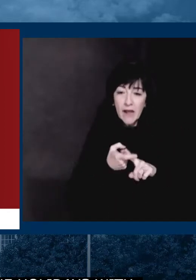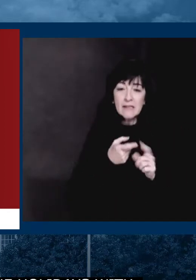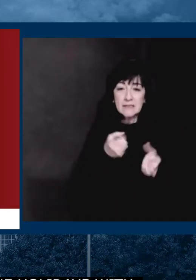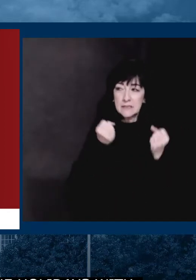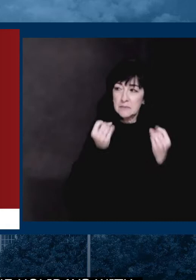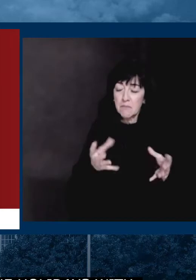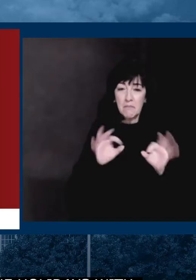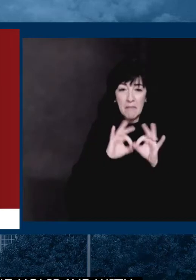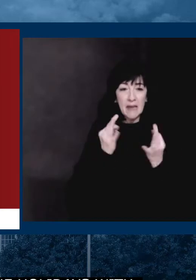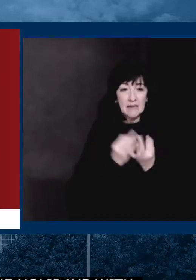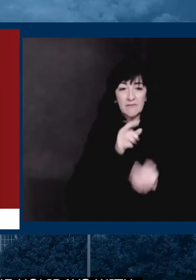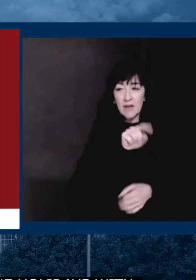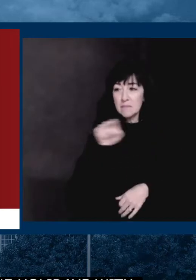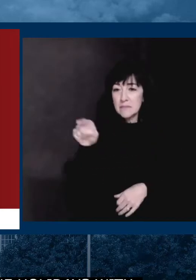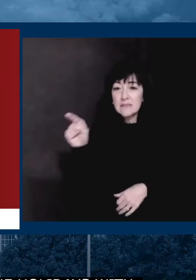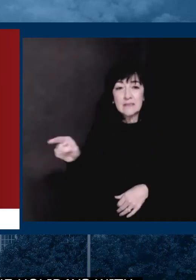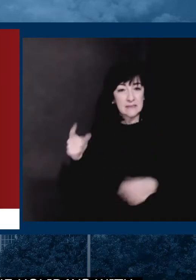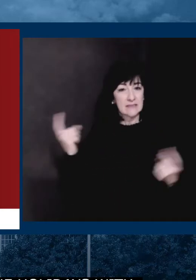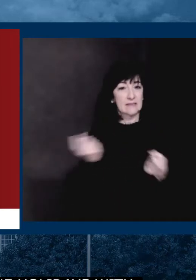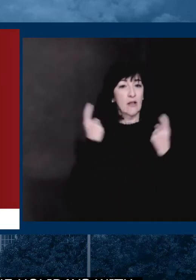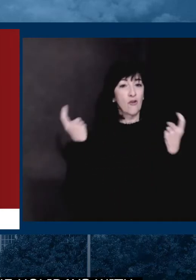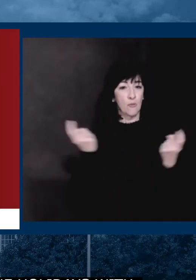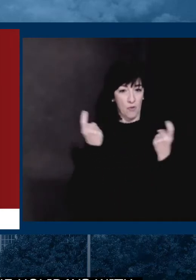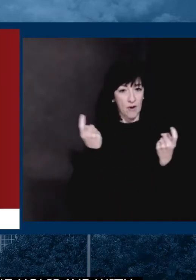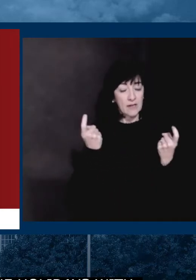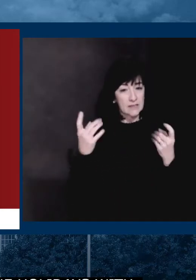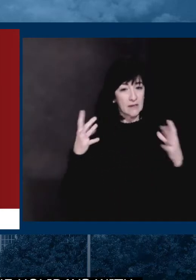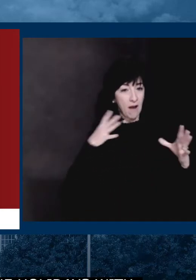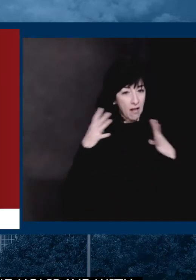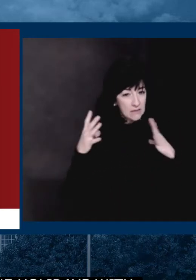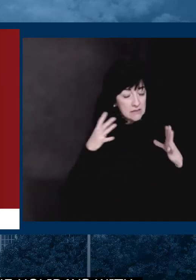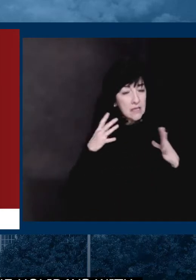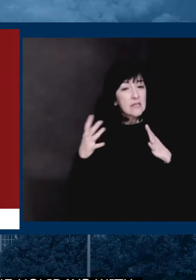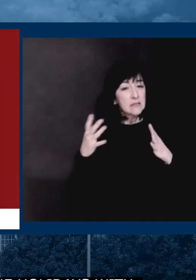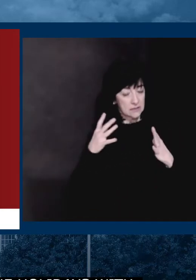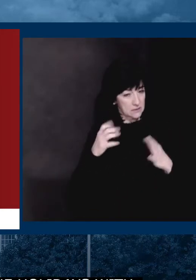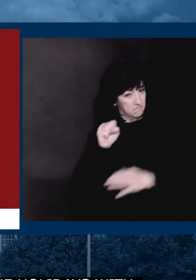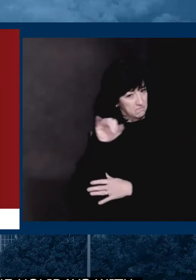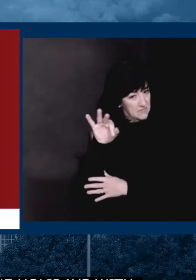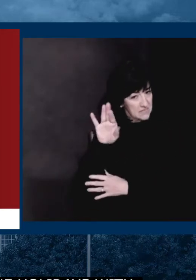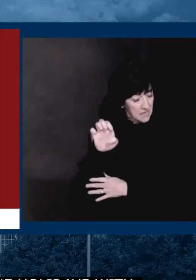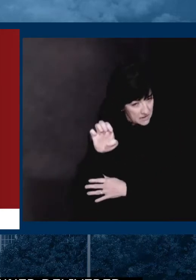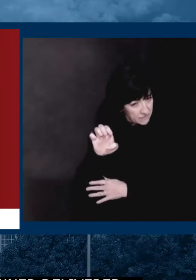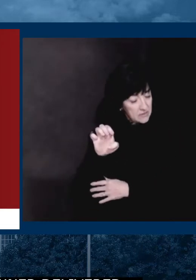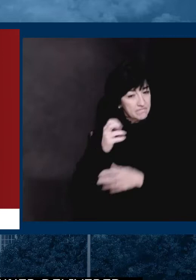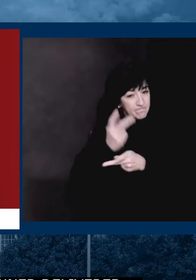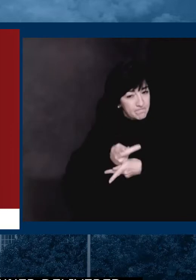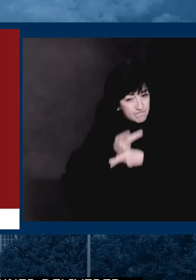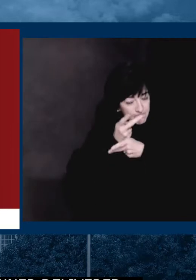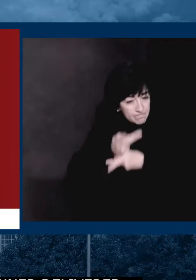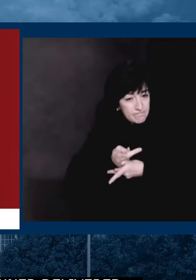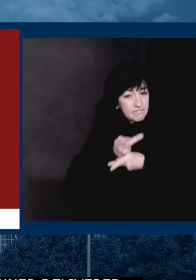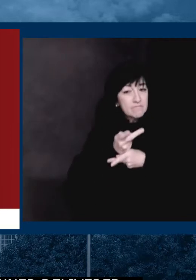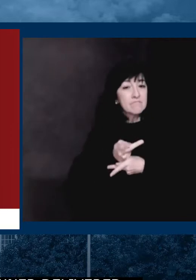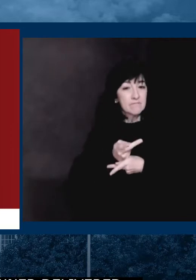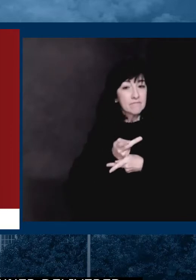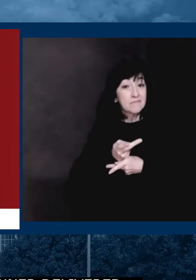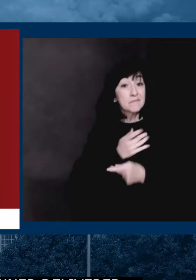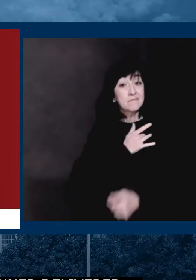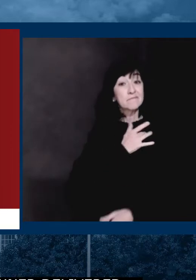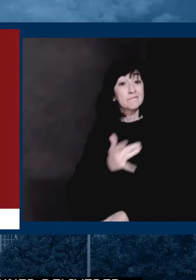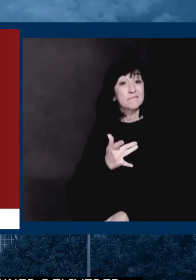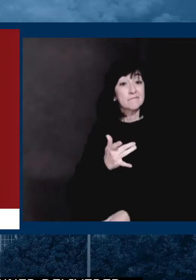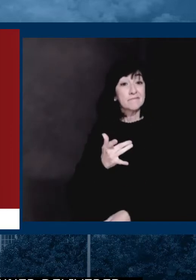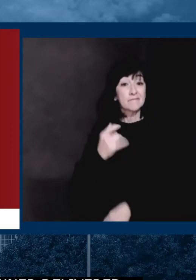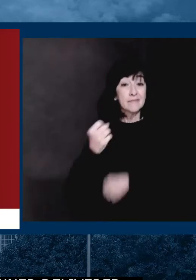families celebrated the holidays being safe, being separate from maybe the big gatherings that they've had in